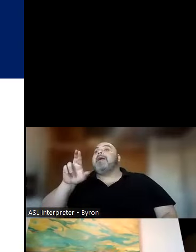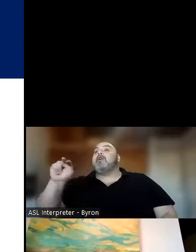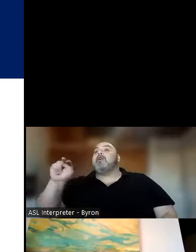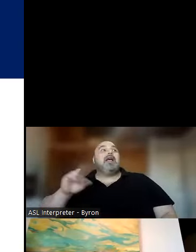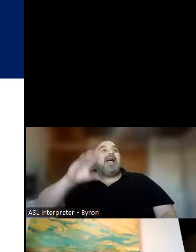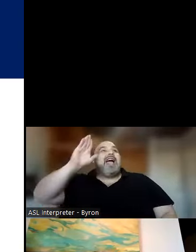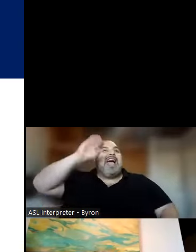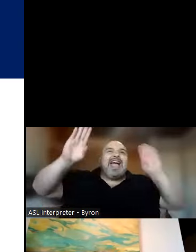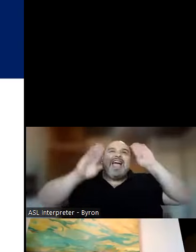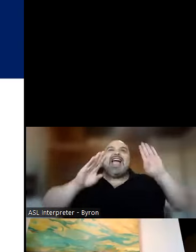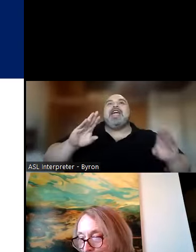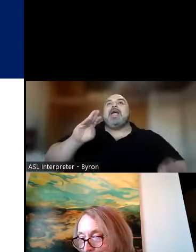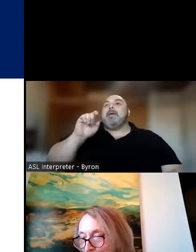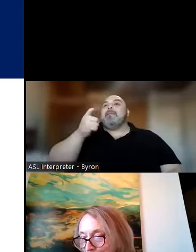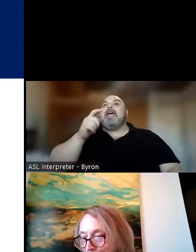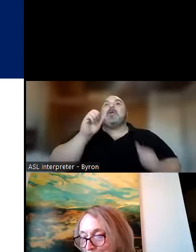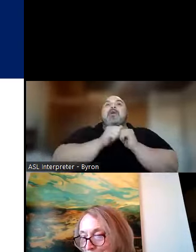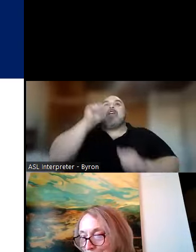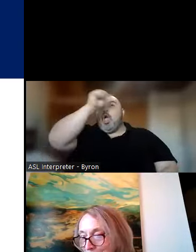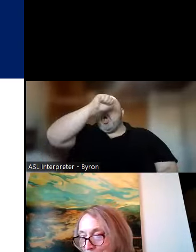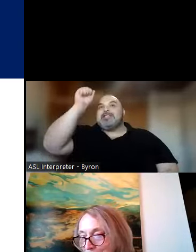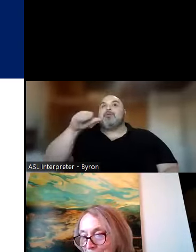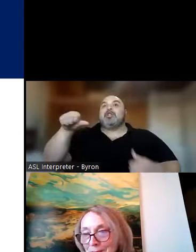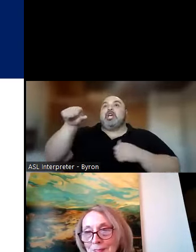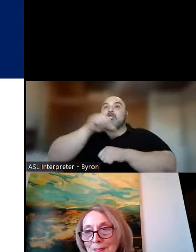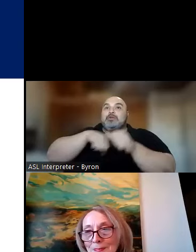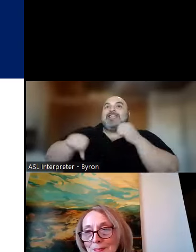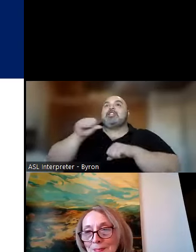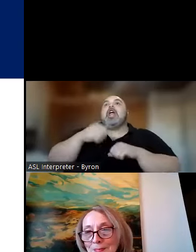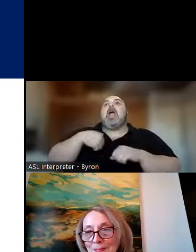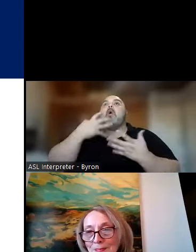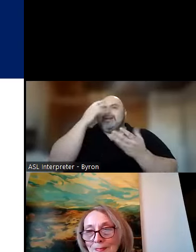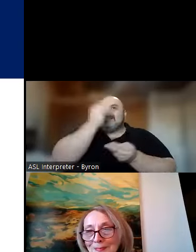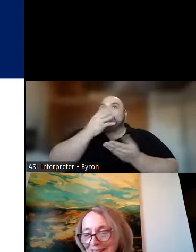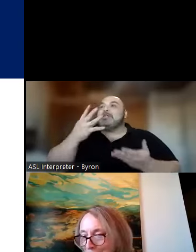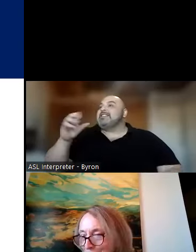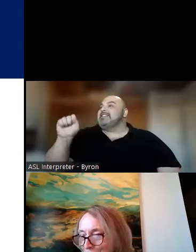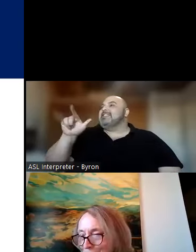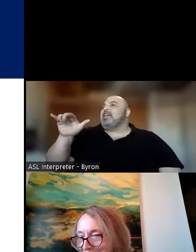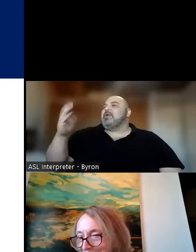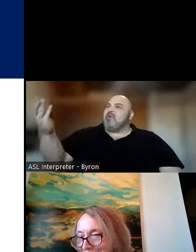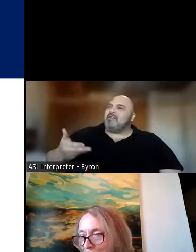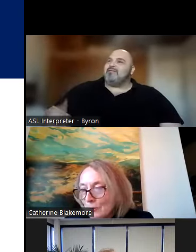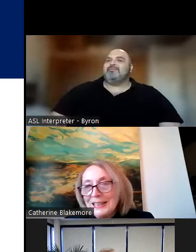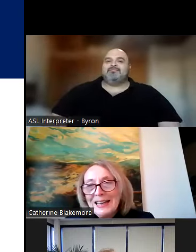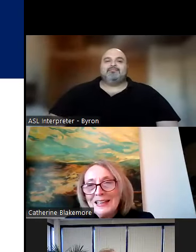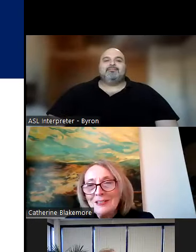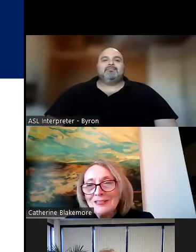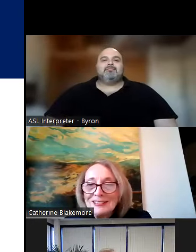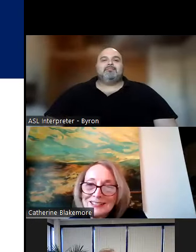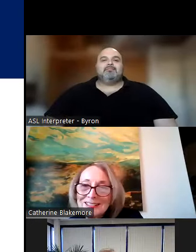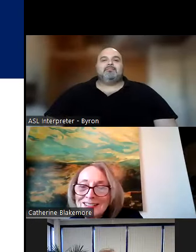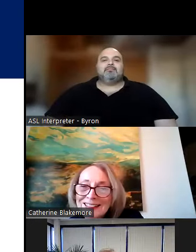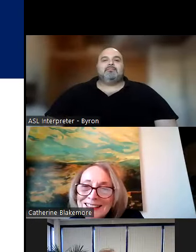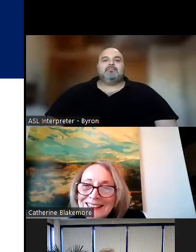Meg Barron with the Alzheimer's Association. And I also want to say welcome, Sally. Perfect. Wynn